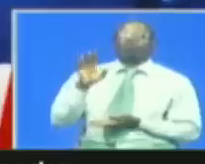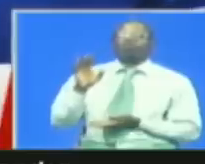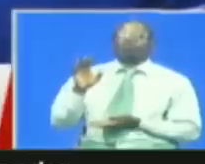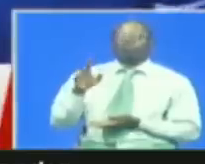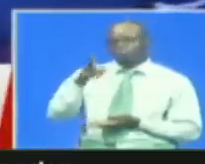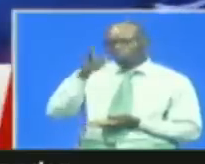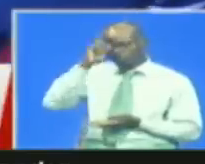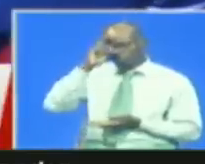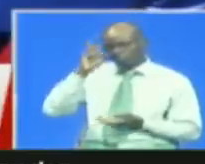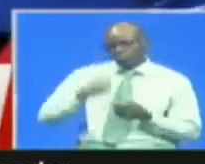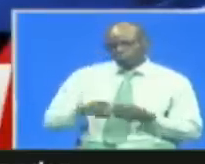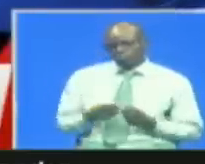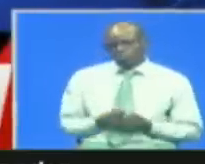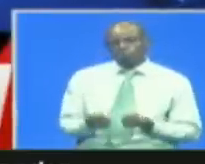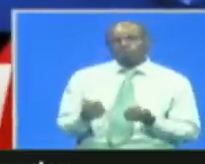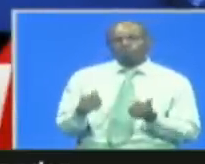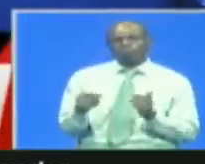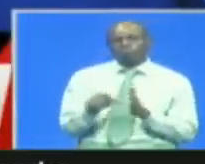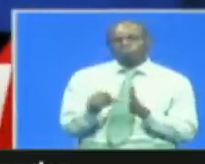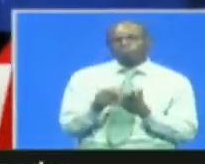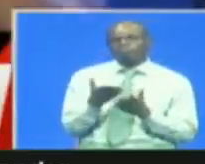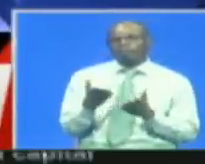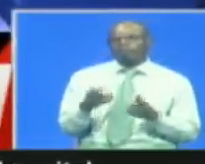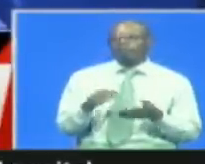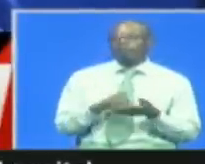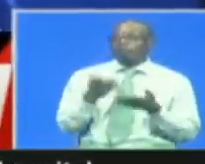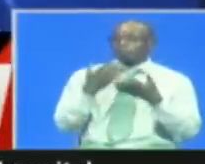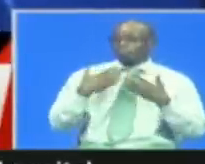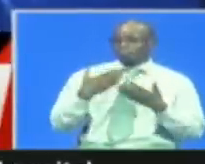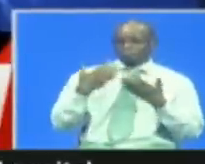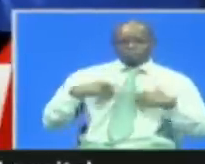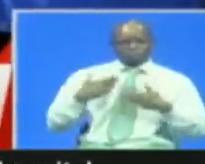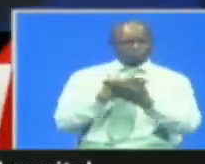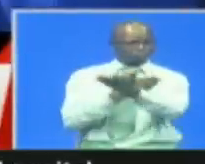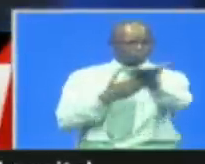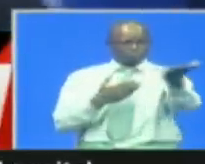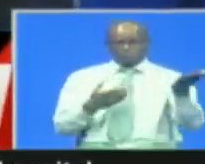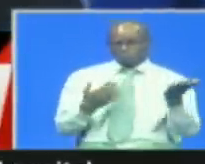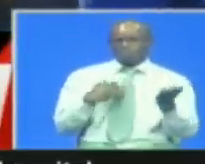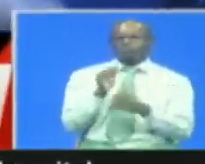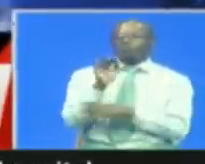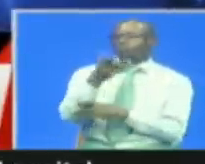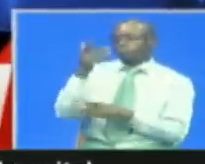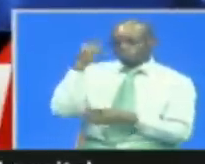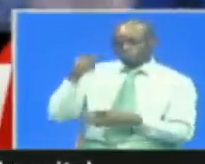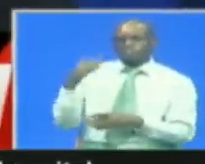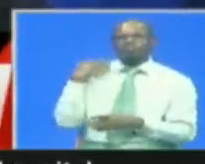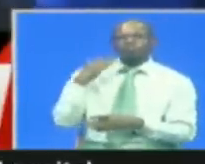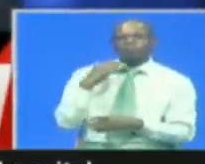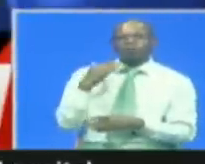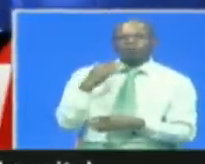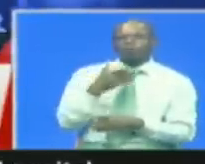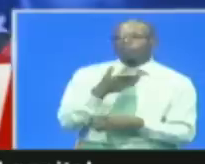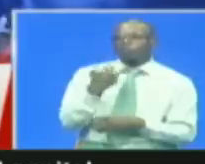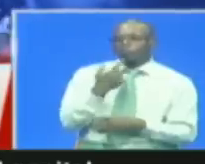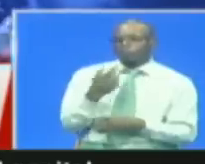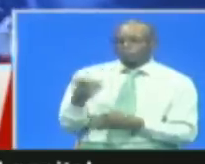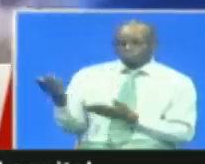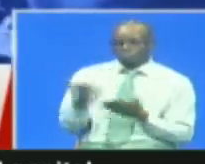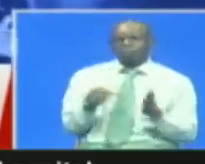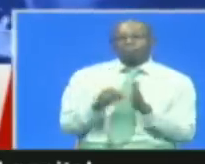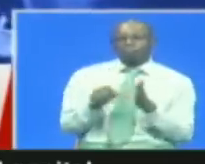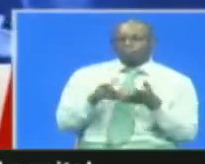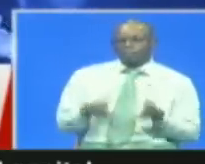there. Nyinyi wananchi, nataka ni muombe kwa sababu hawa majangili ambao wanaleta shida